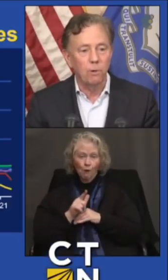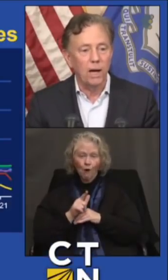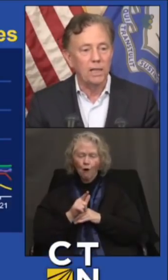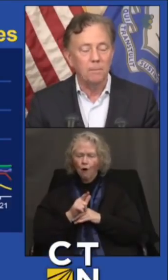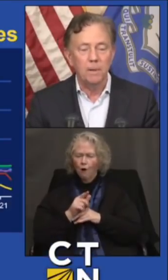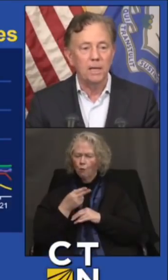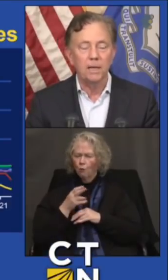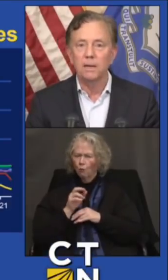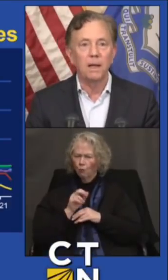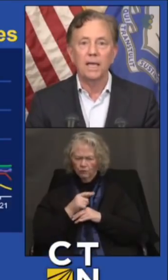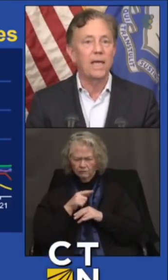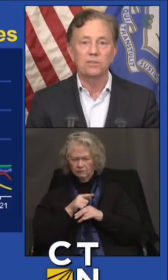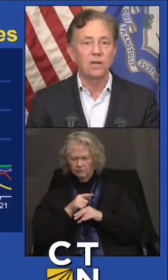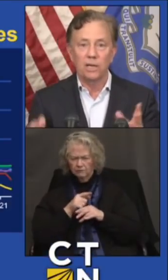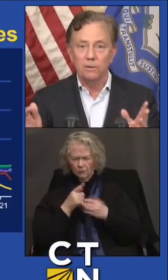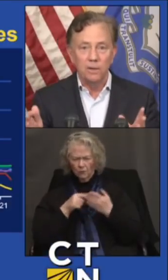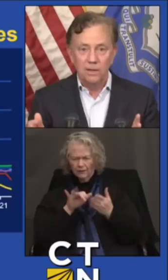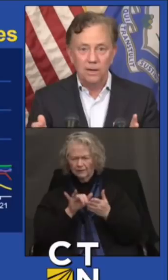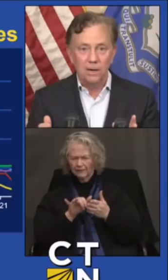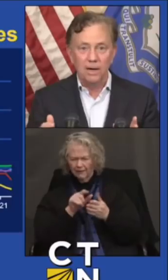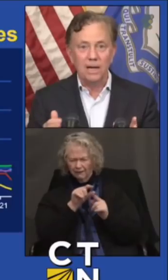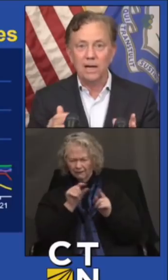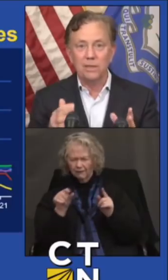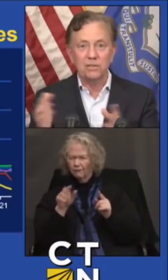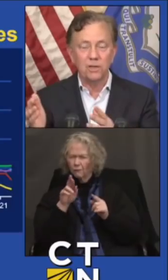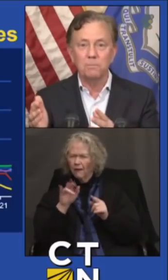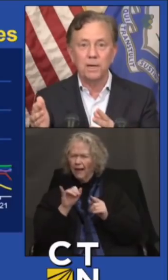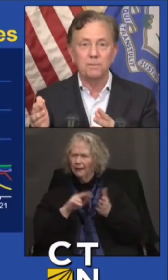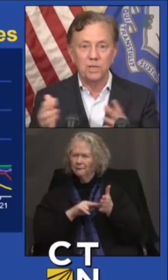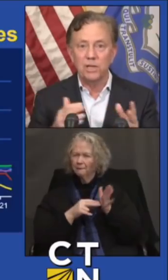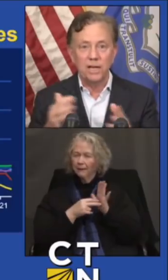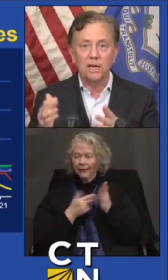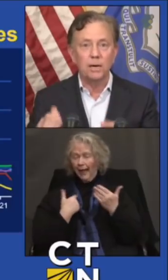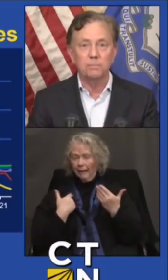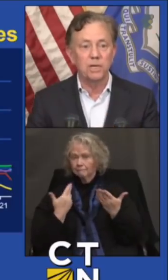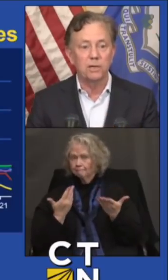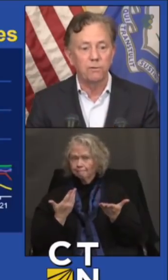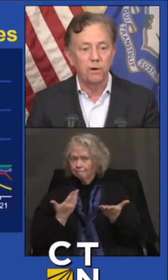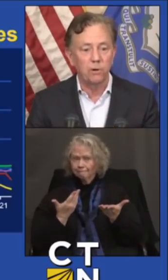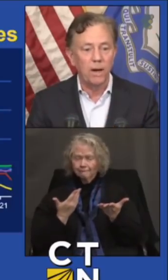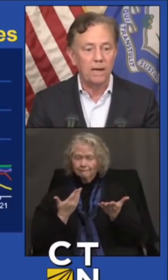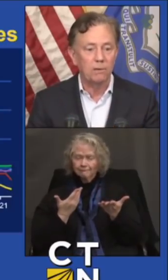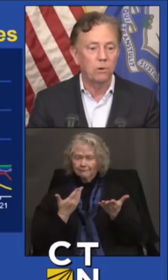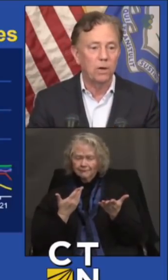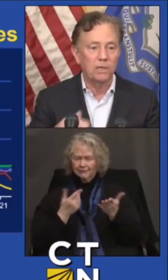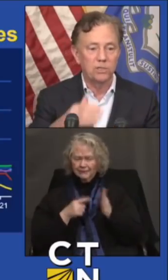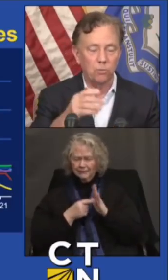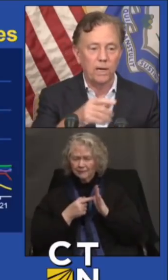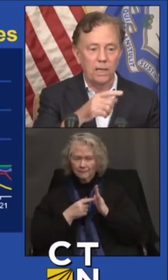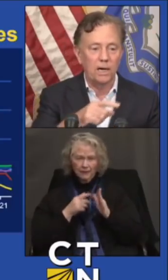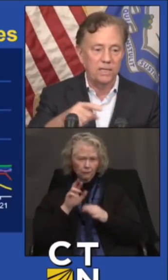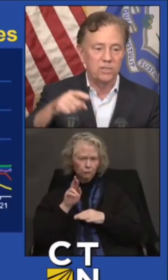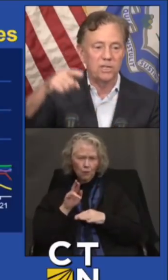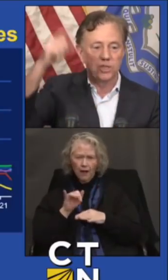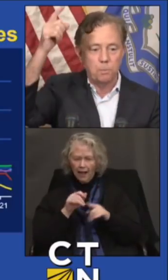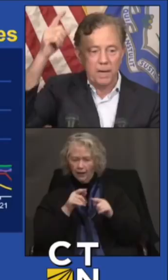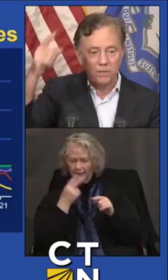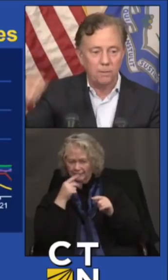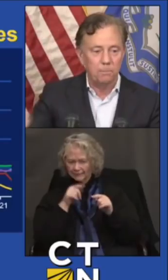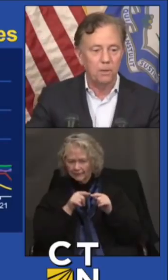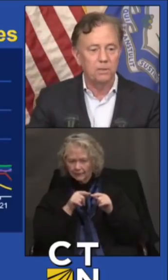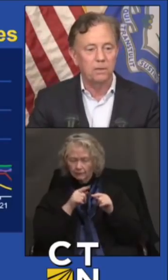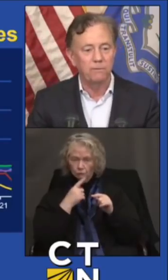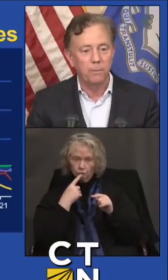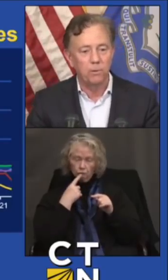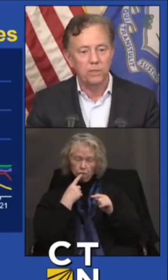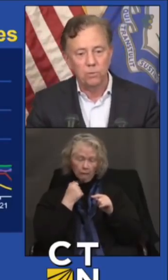line for Rhode Island mean? And I can't tell you. I think sometimes the data comes in, it's very erratic. Rhode Island's the red line. You see it spiked